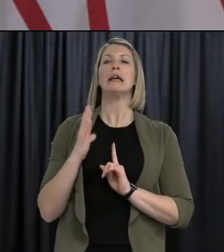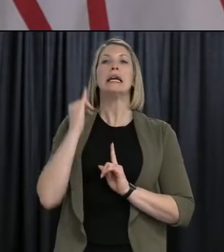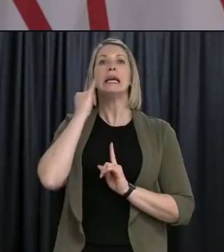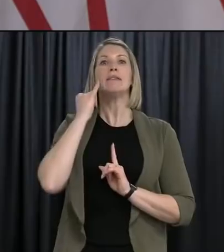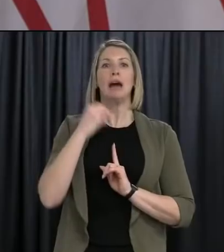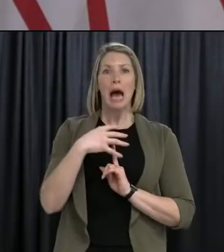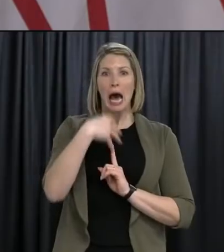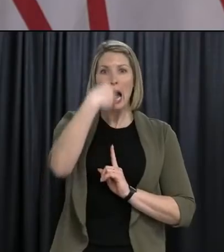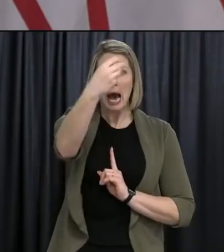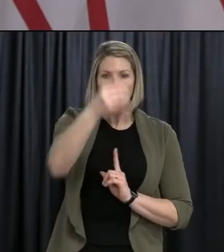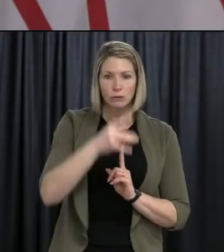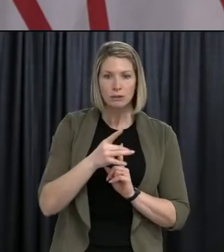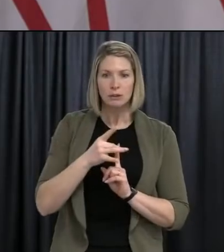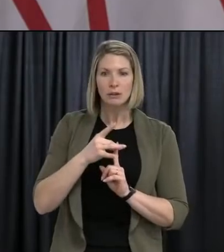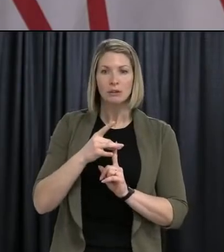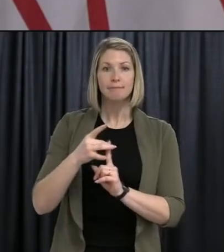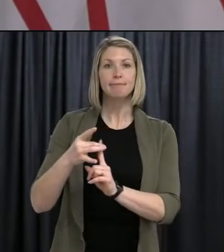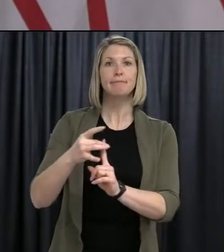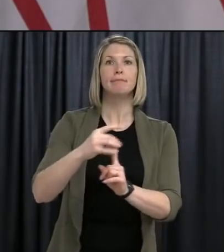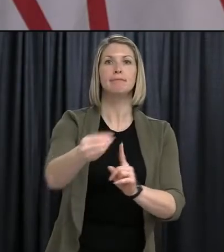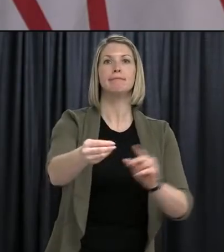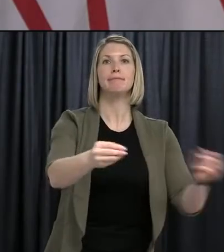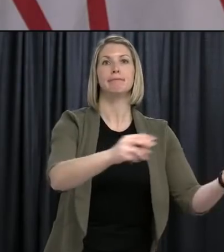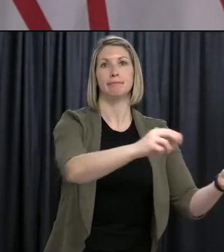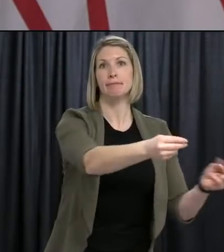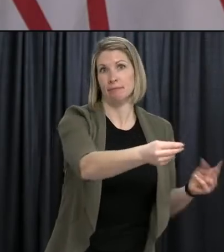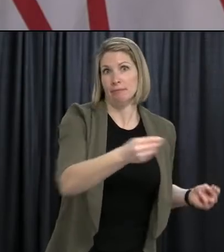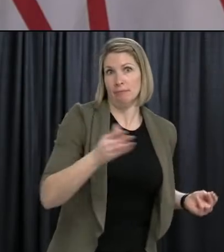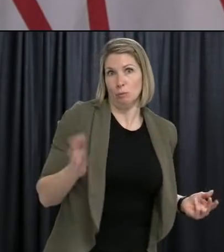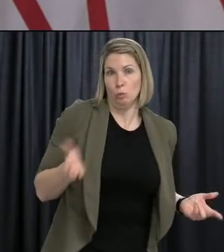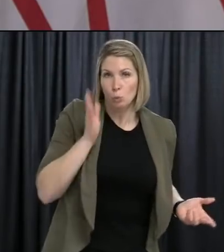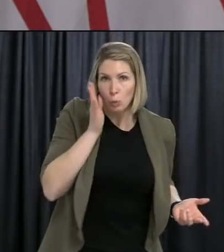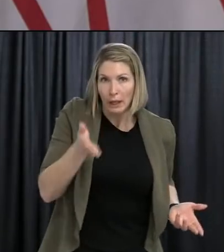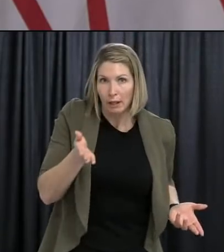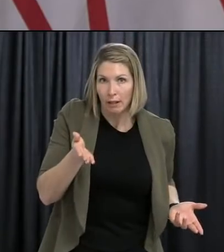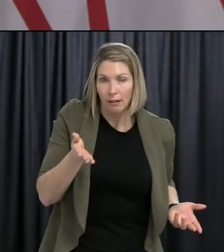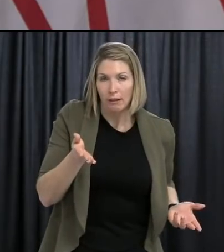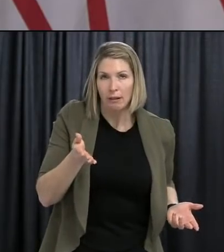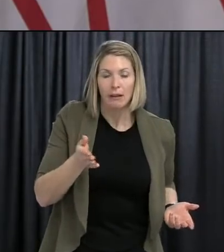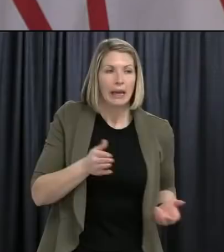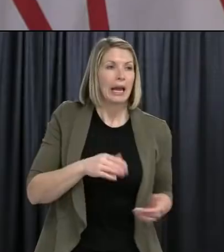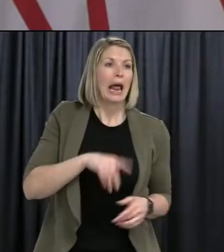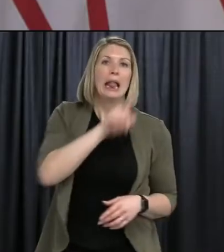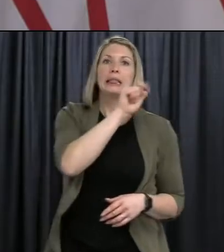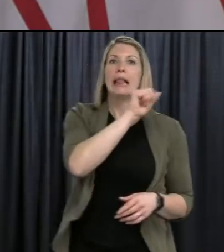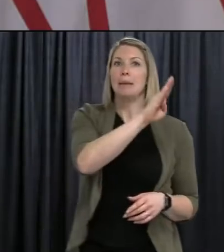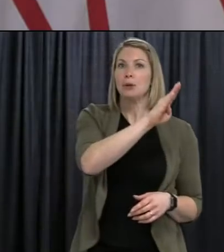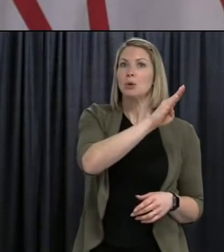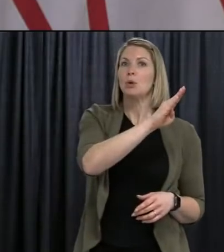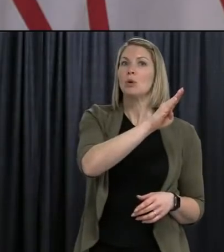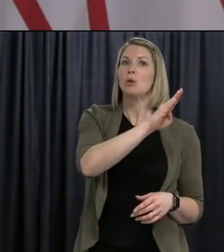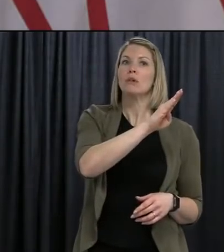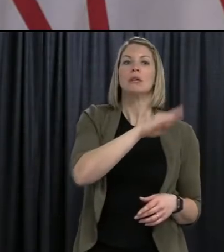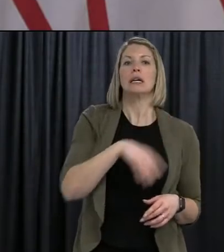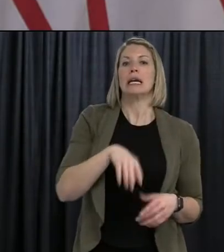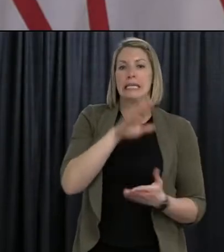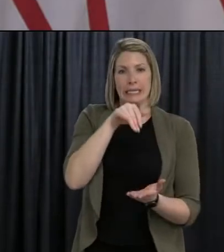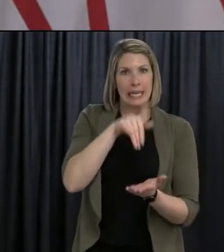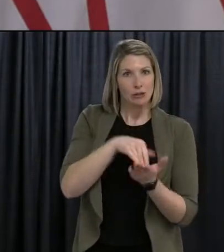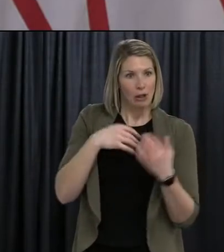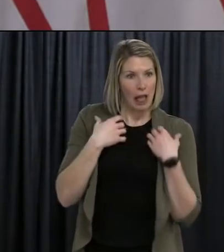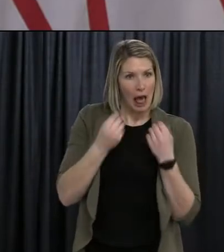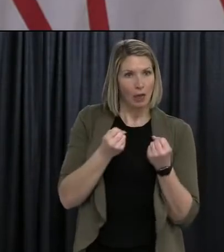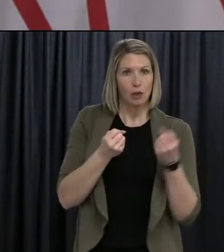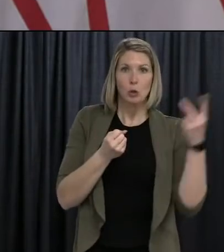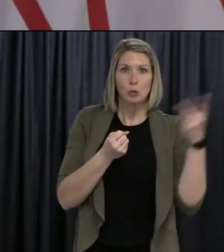important thing. The testing that we're doing or that they're doing in Central and Lab Grenfell is basically just looking for